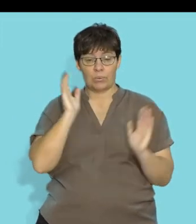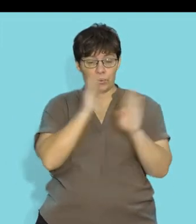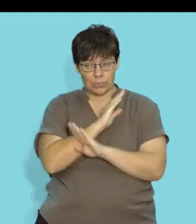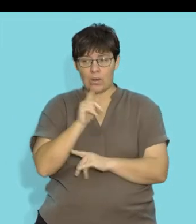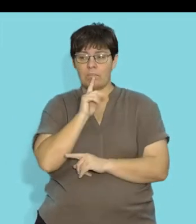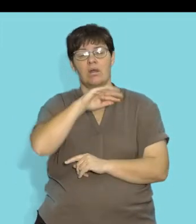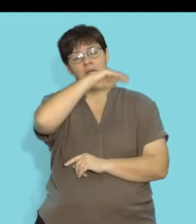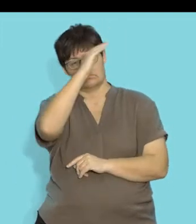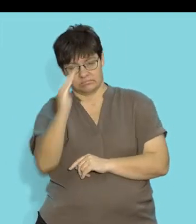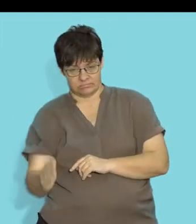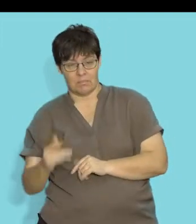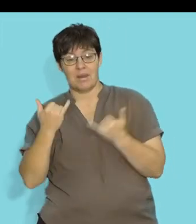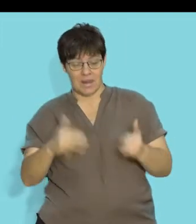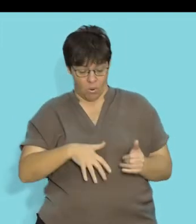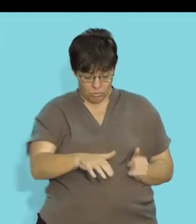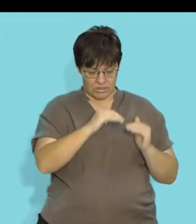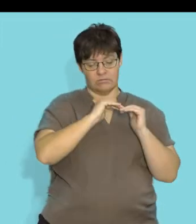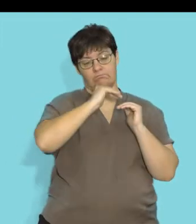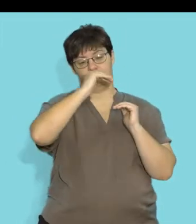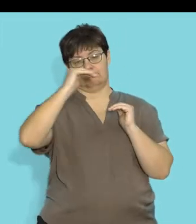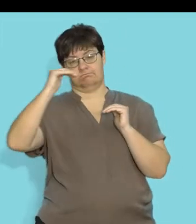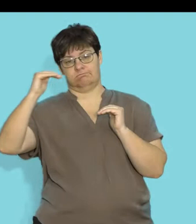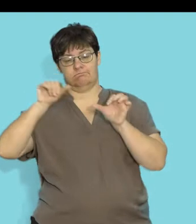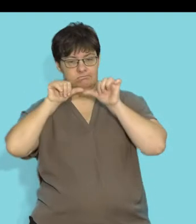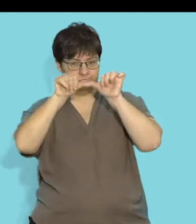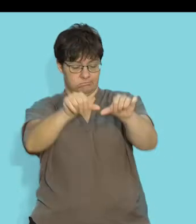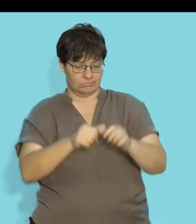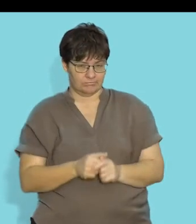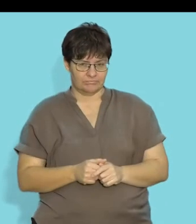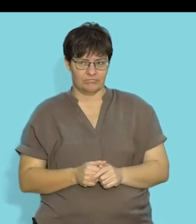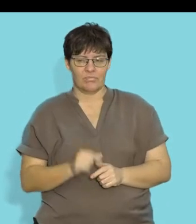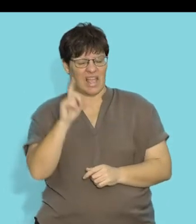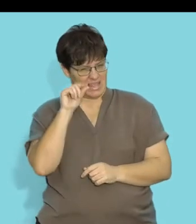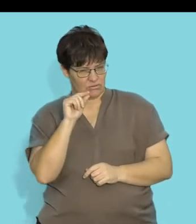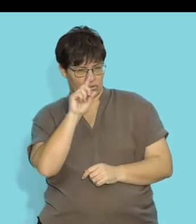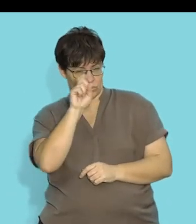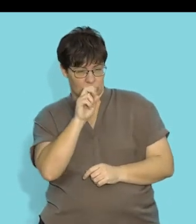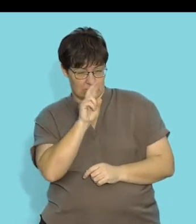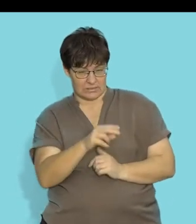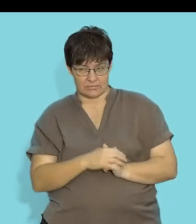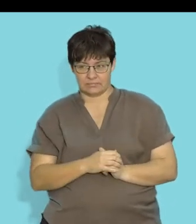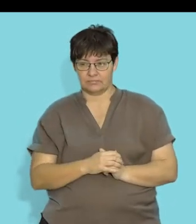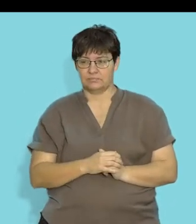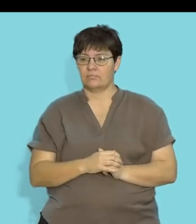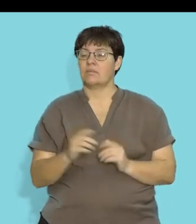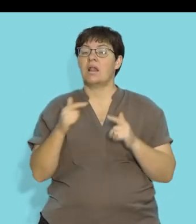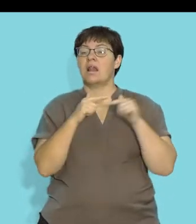pregnant, you would have noticed that there would have been a decrease in that. So that's an interesting question that we're going to look at. So when are the